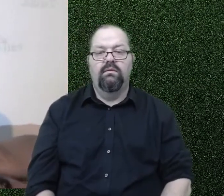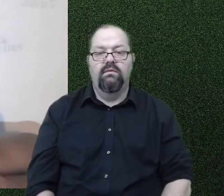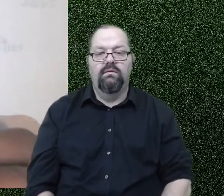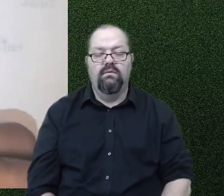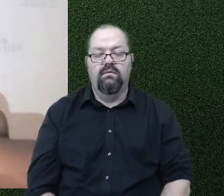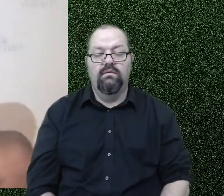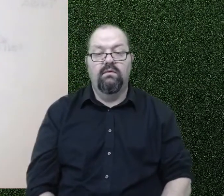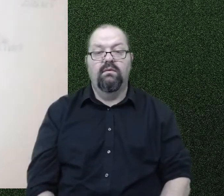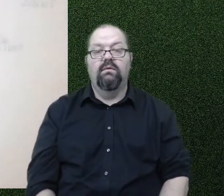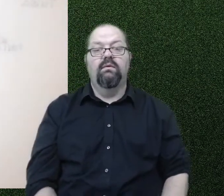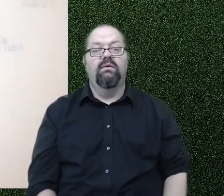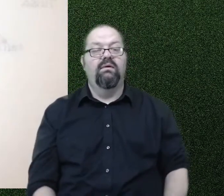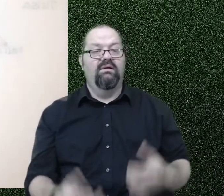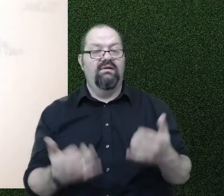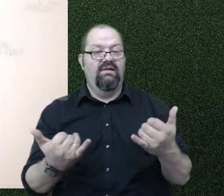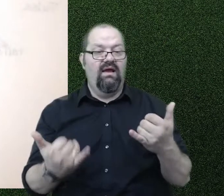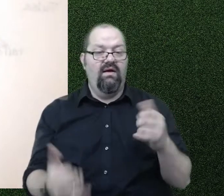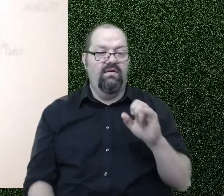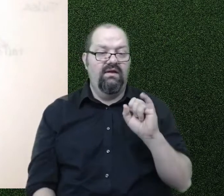Now, if I